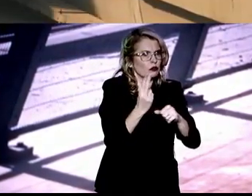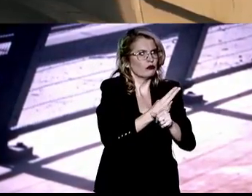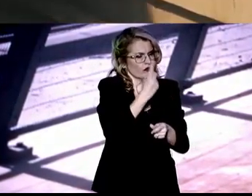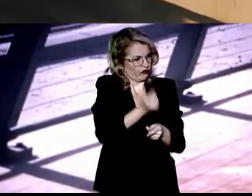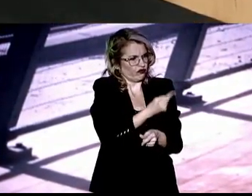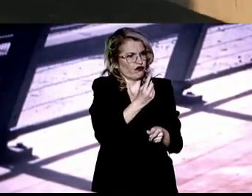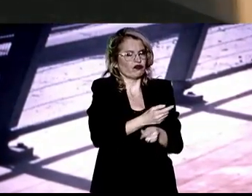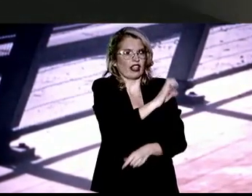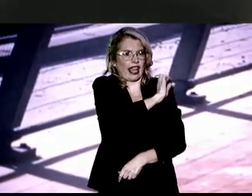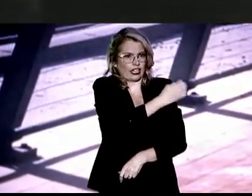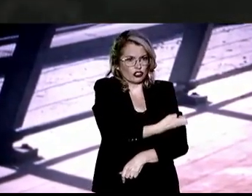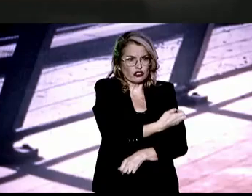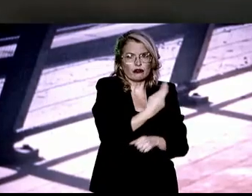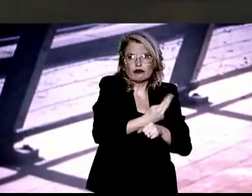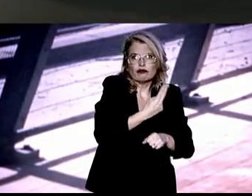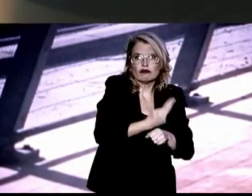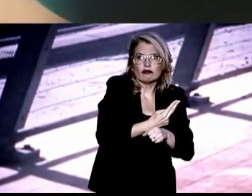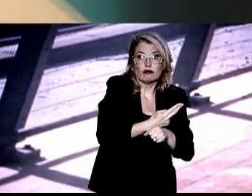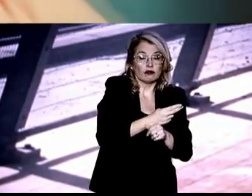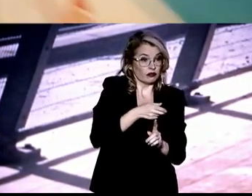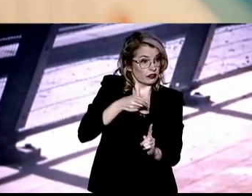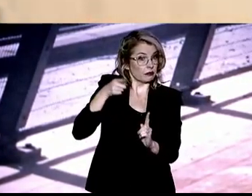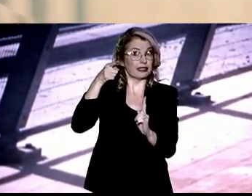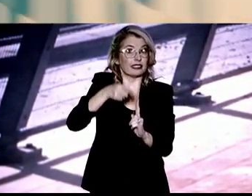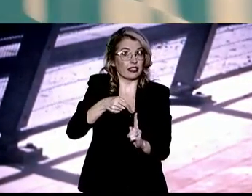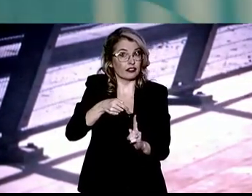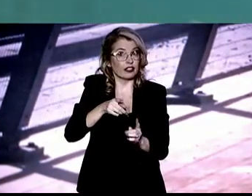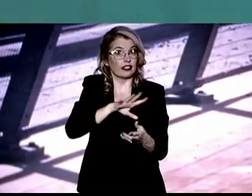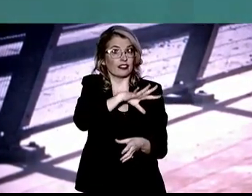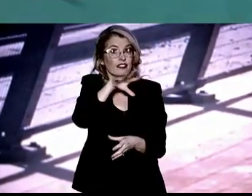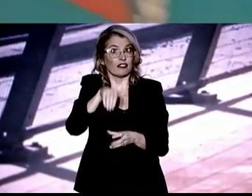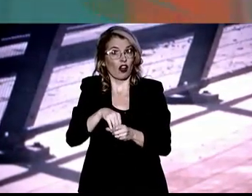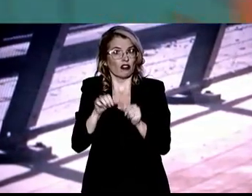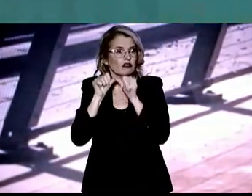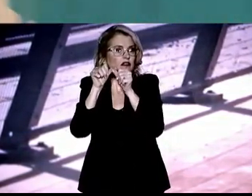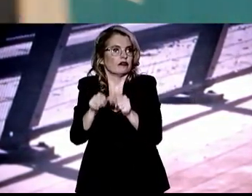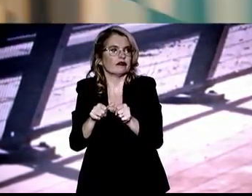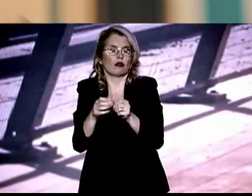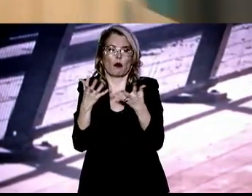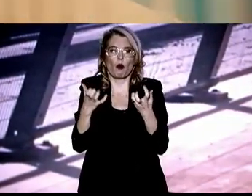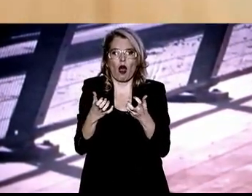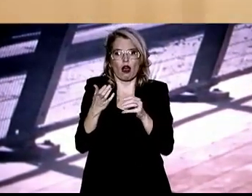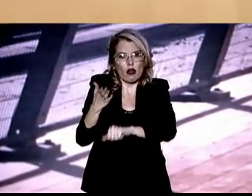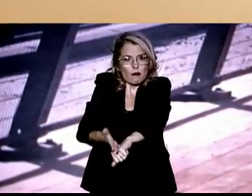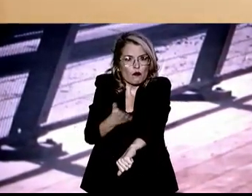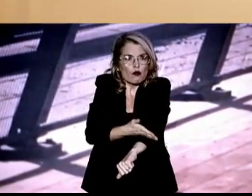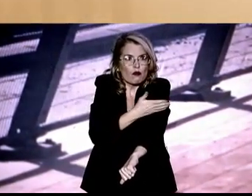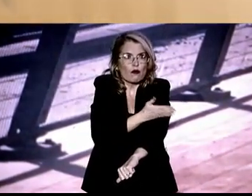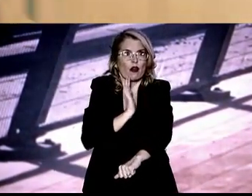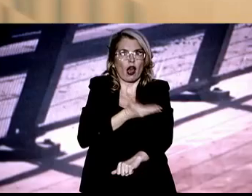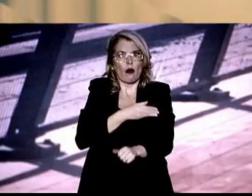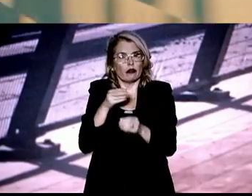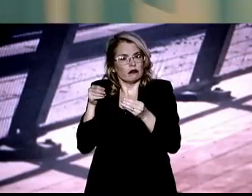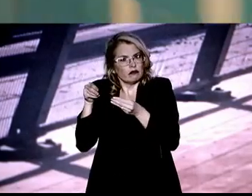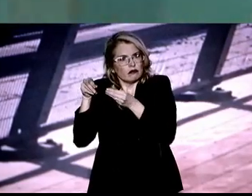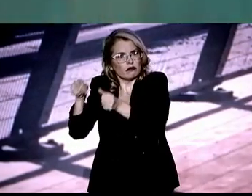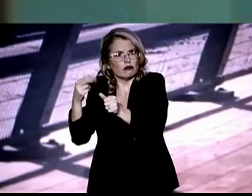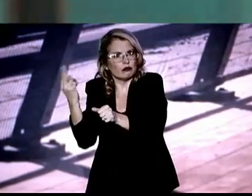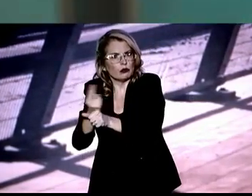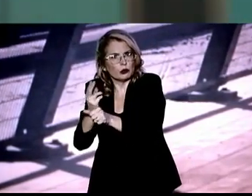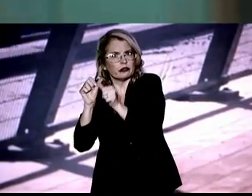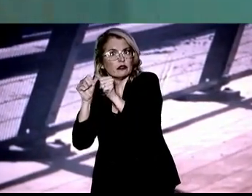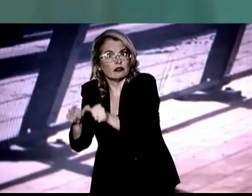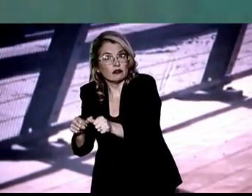energy sources. Specifically, this involves continuously improving efficiency. In